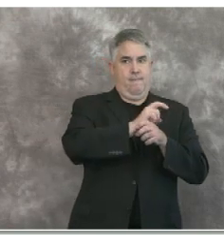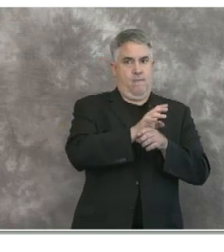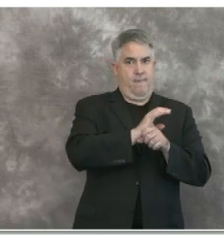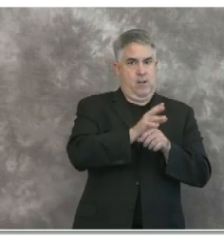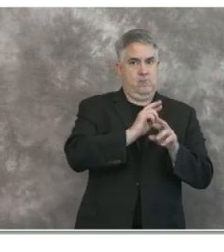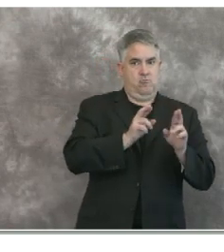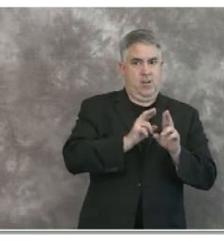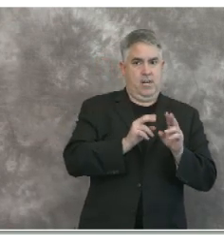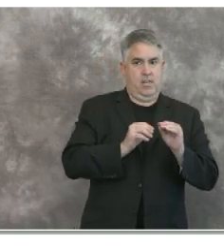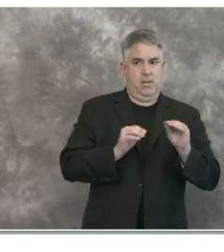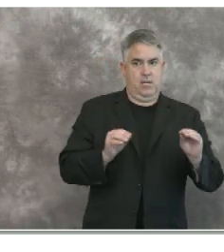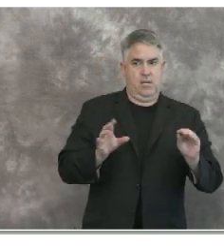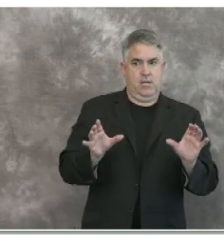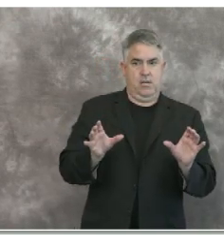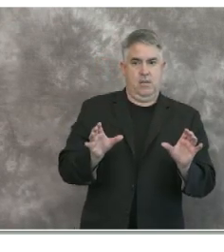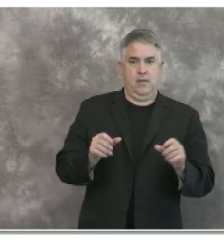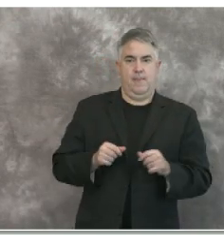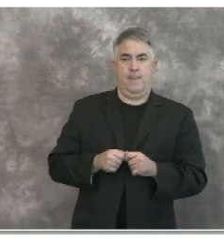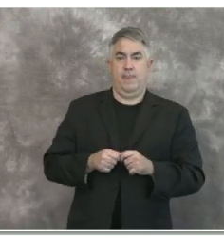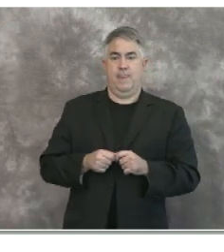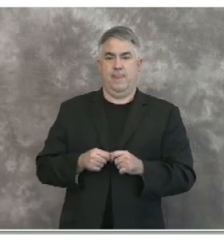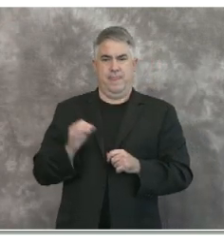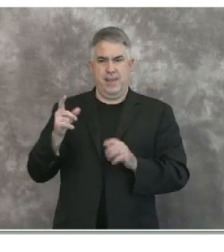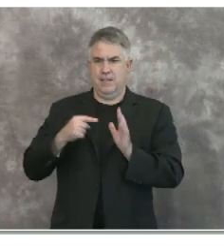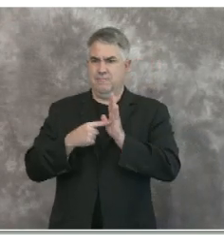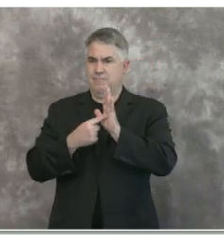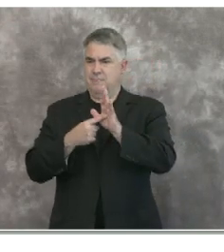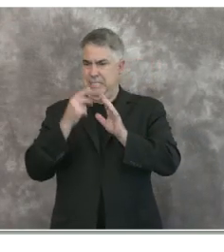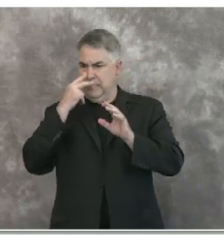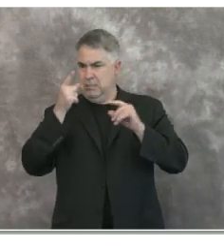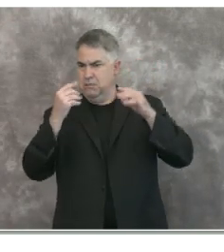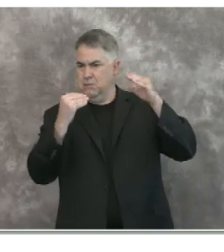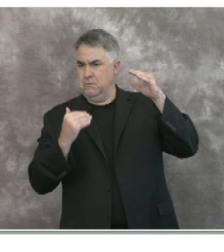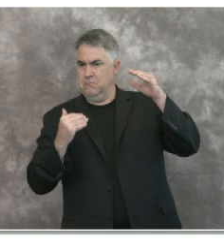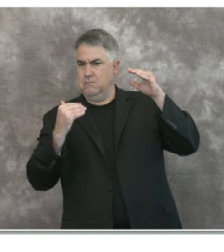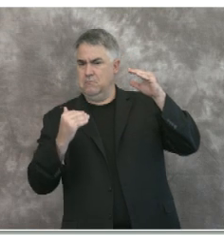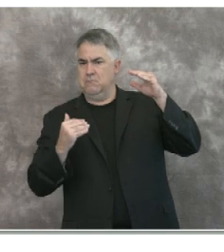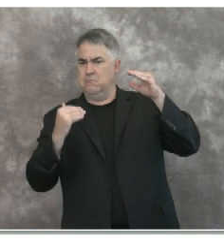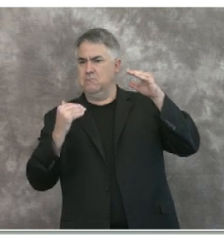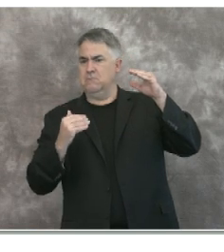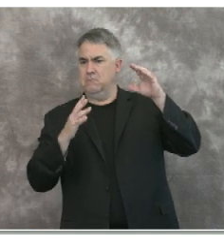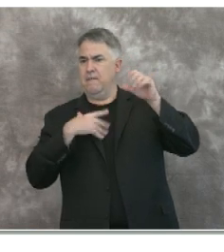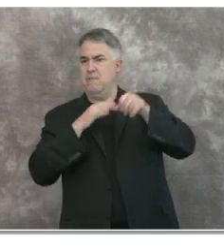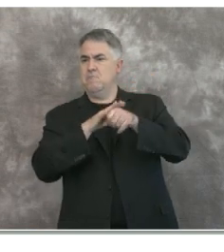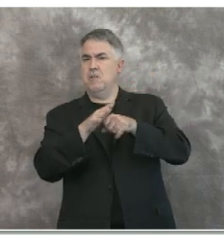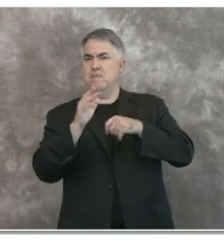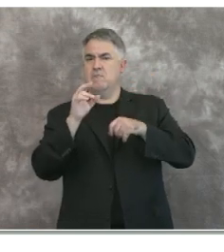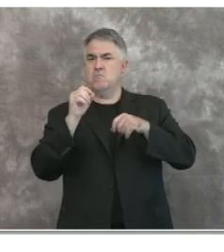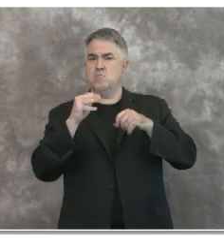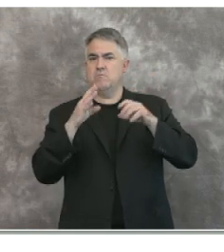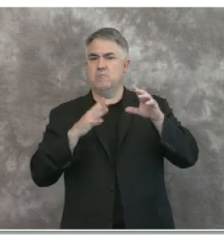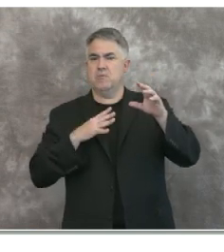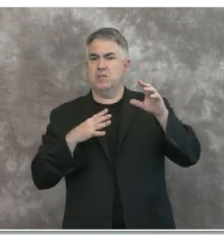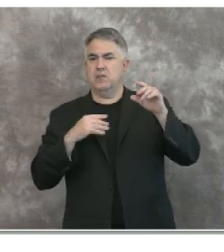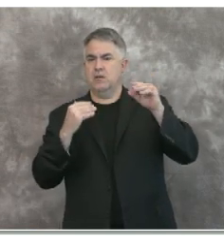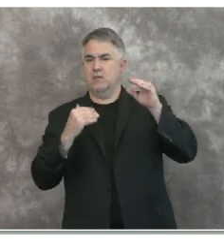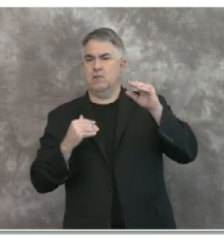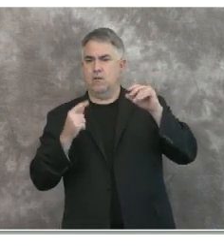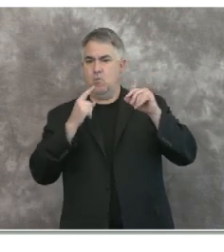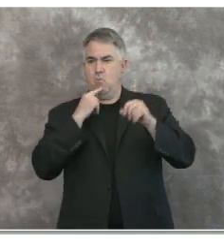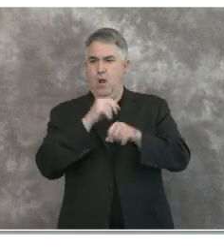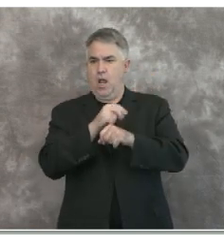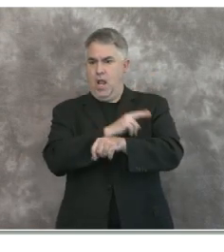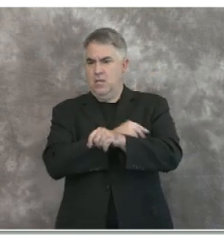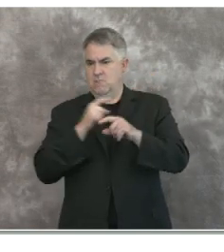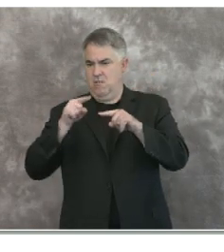hospitalizations. So this slide shows that we currently have, in addition to those individuals that are hospitalized,